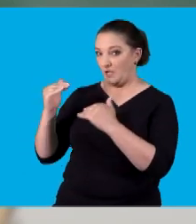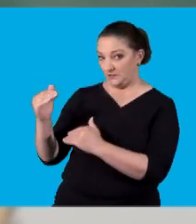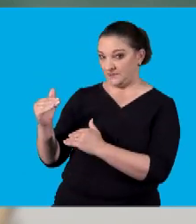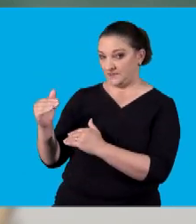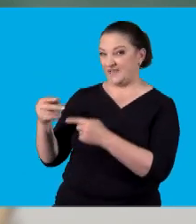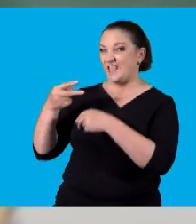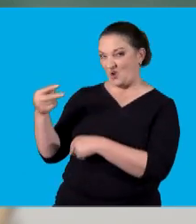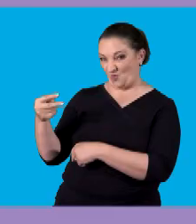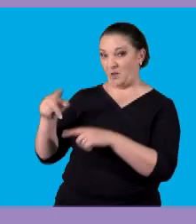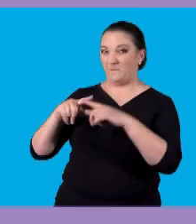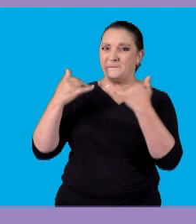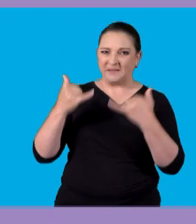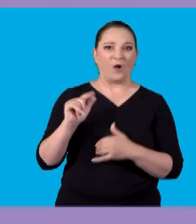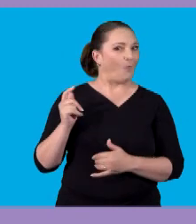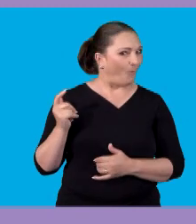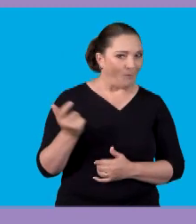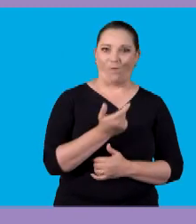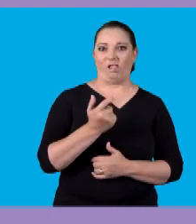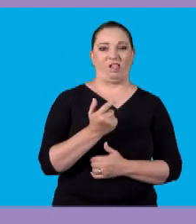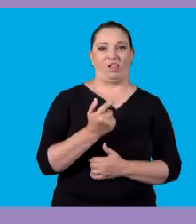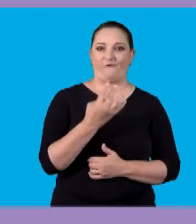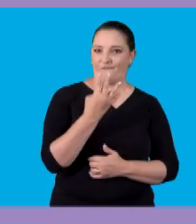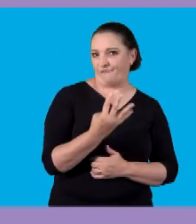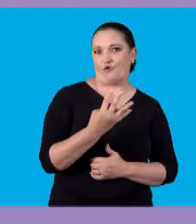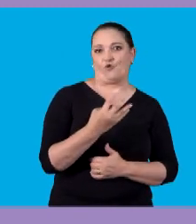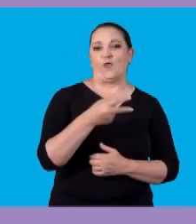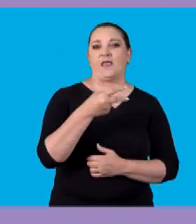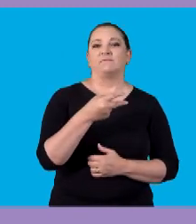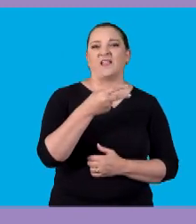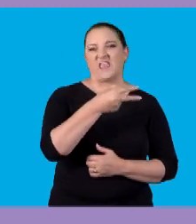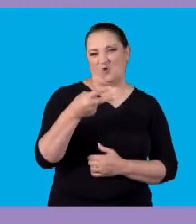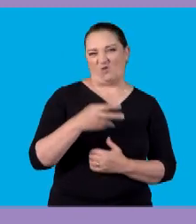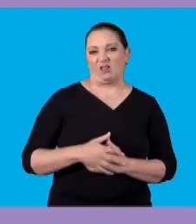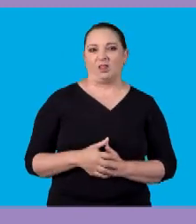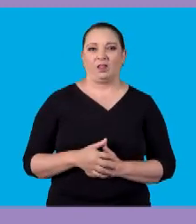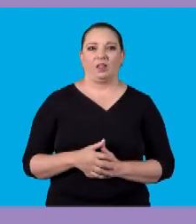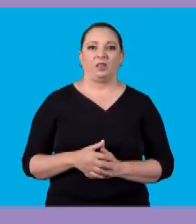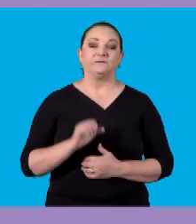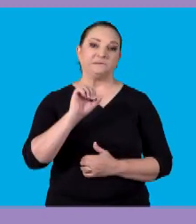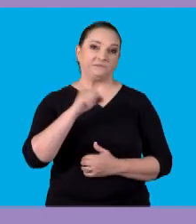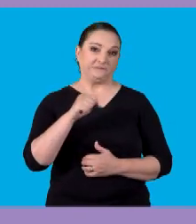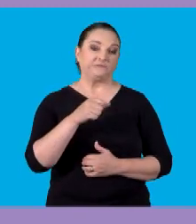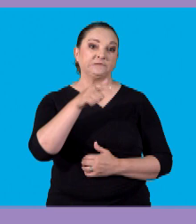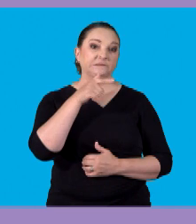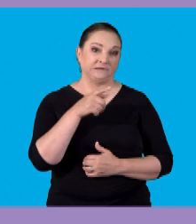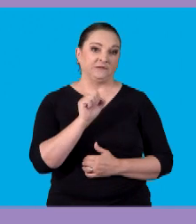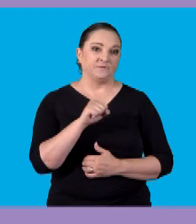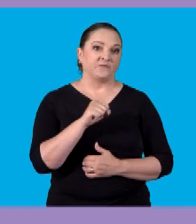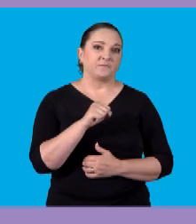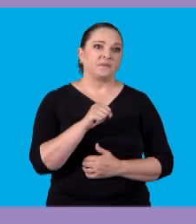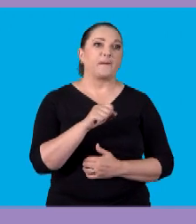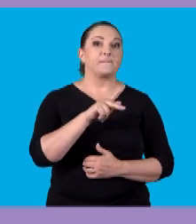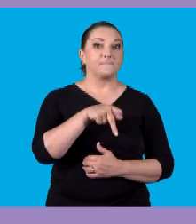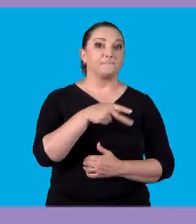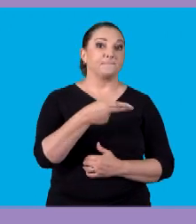have all of these sides to be equal. Let's look at those properties, each of them. Well, firstly, because we did say it